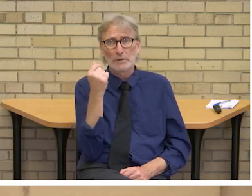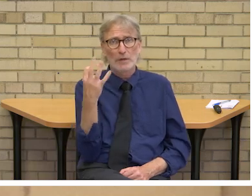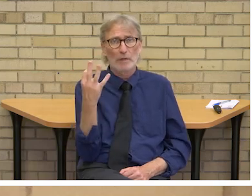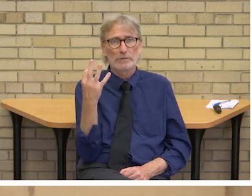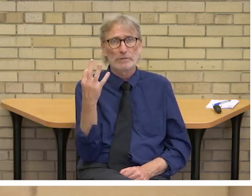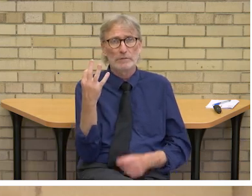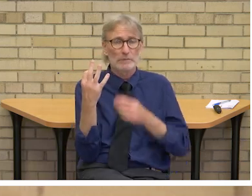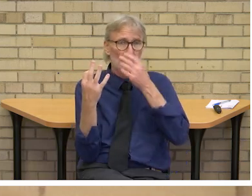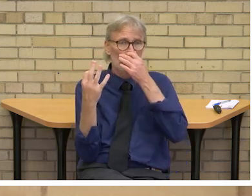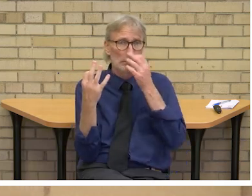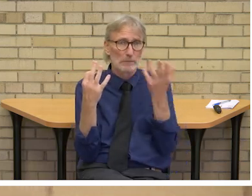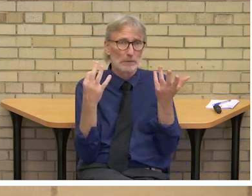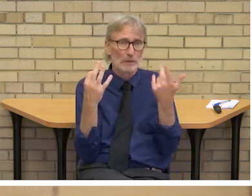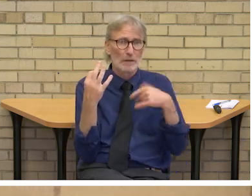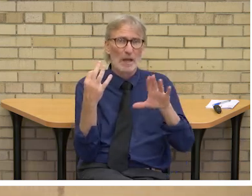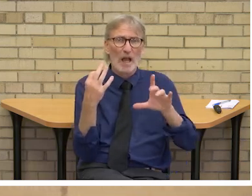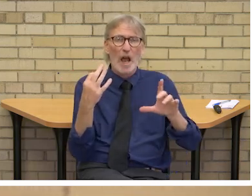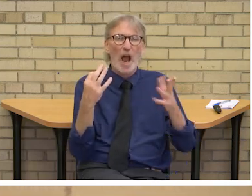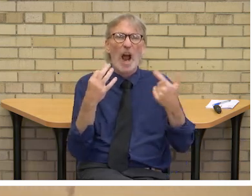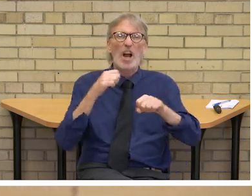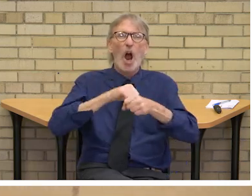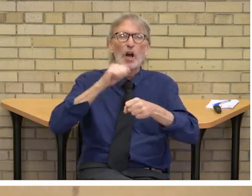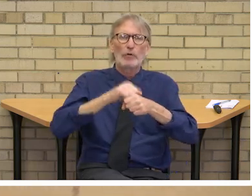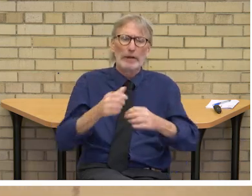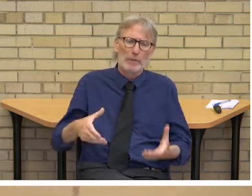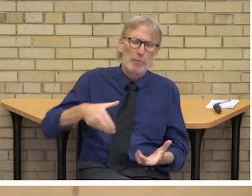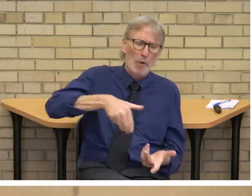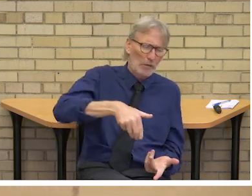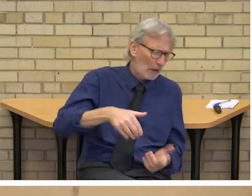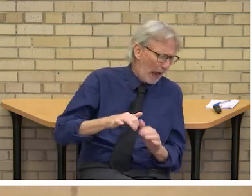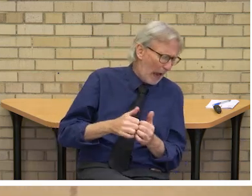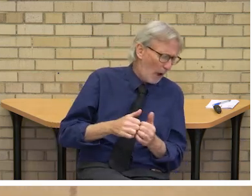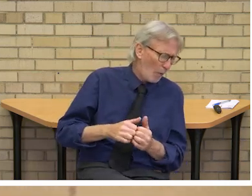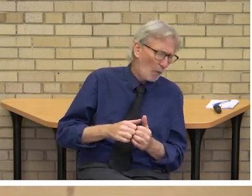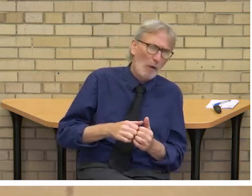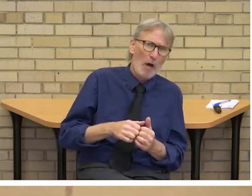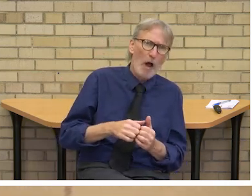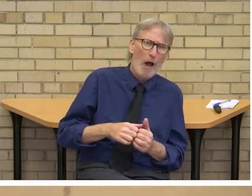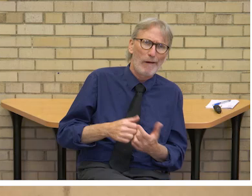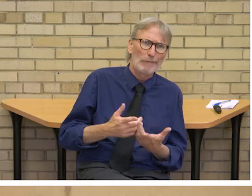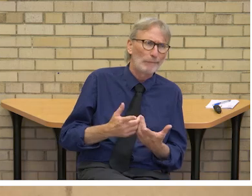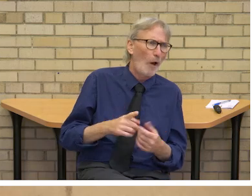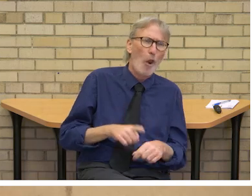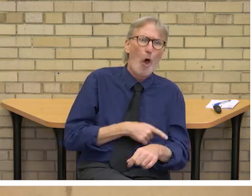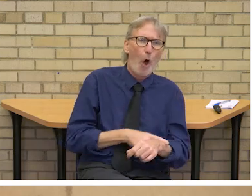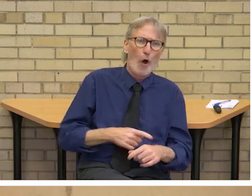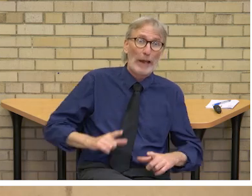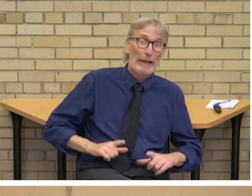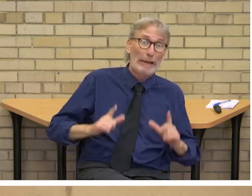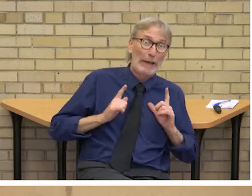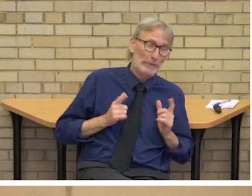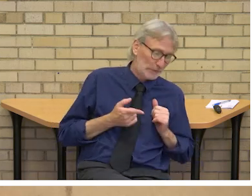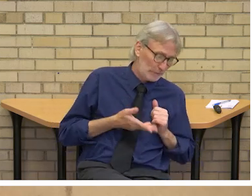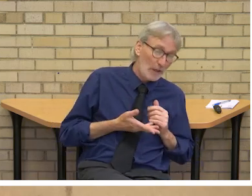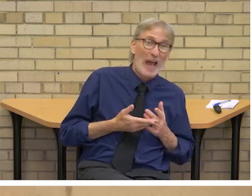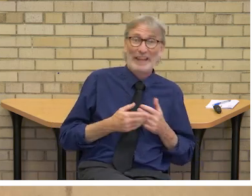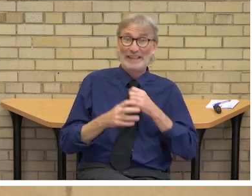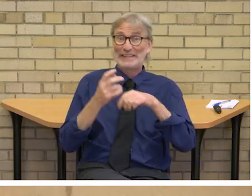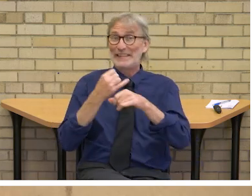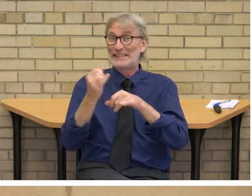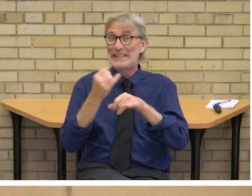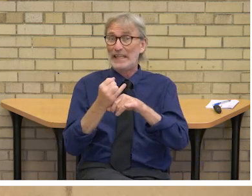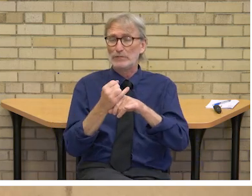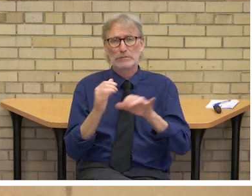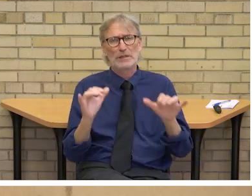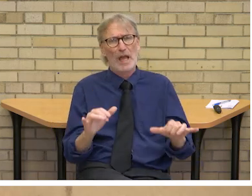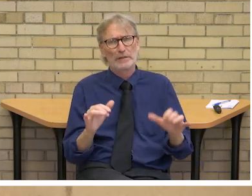well, it's based on the life of concrete to some extent. So the steel truss that's out there, again, that's not